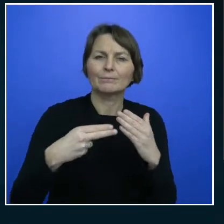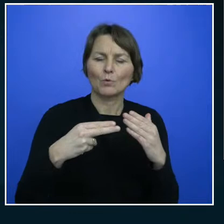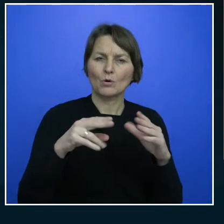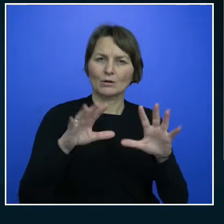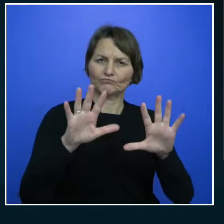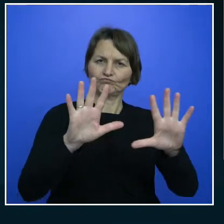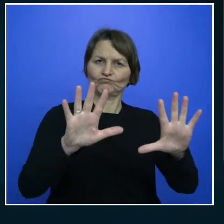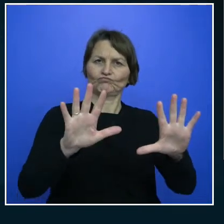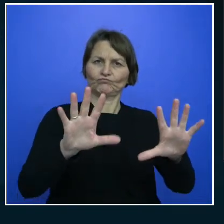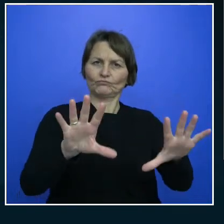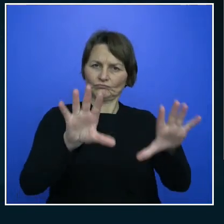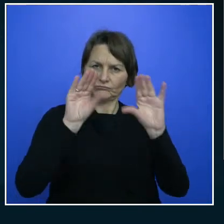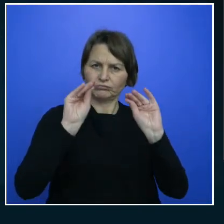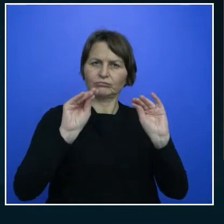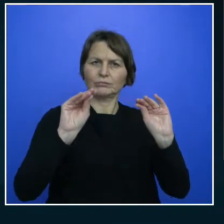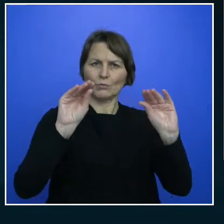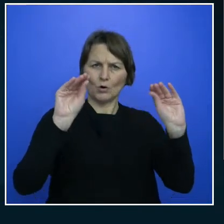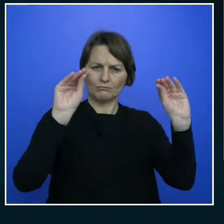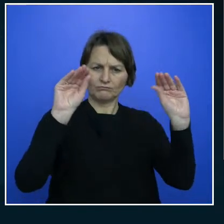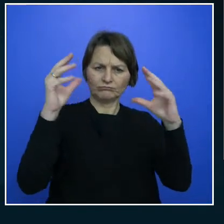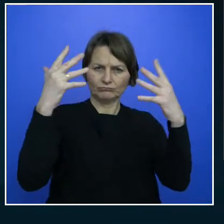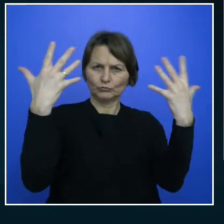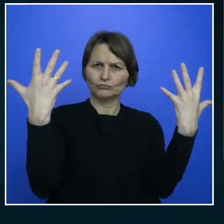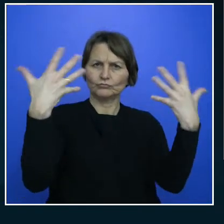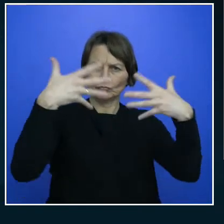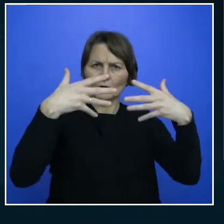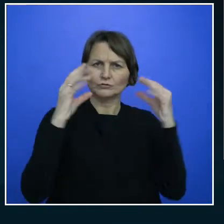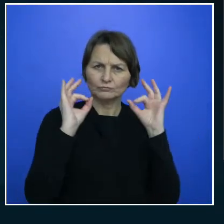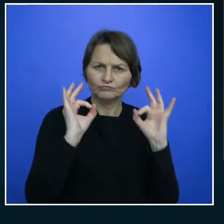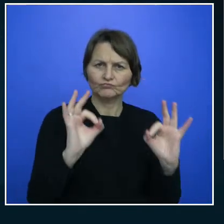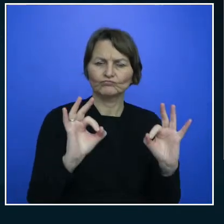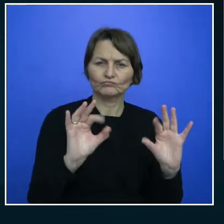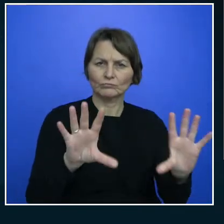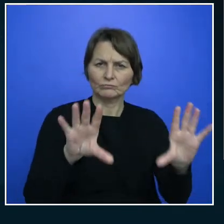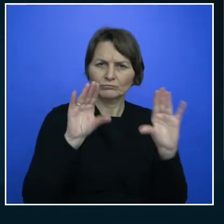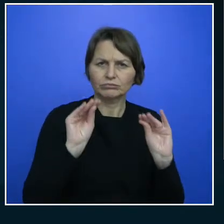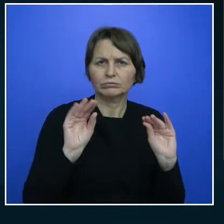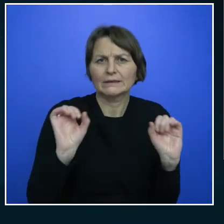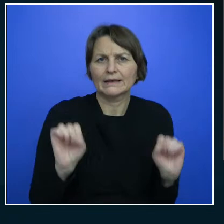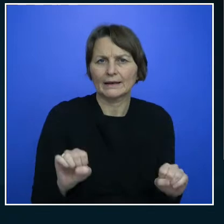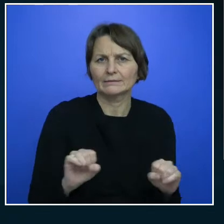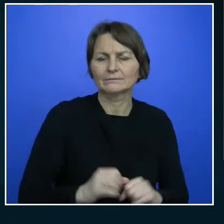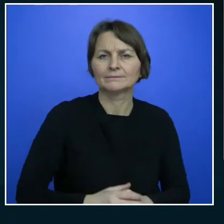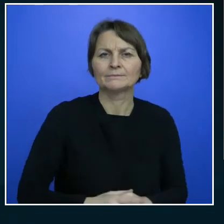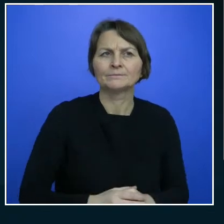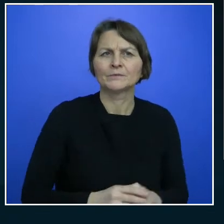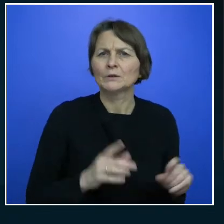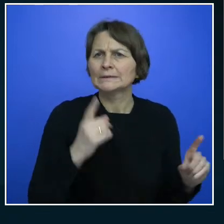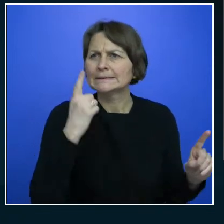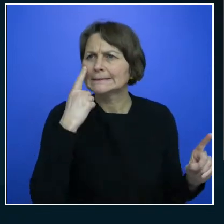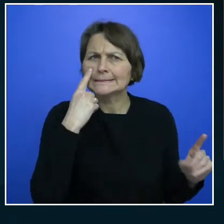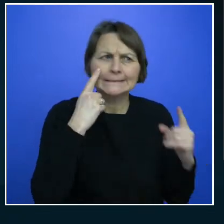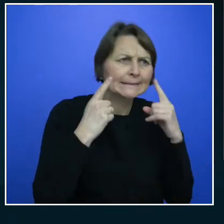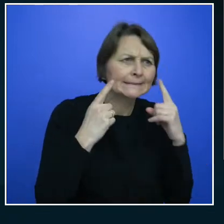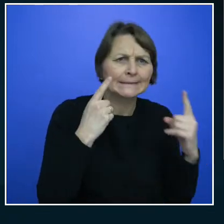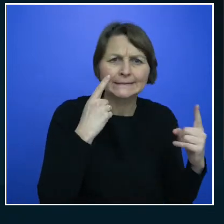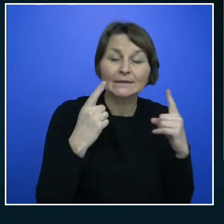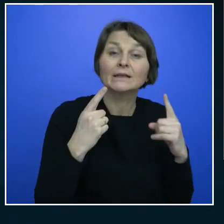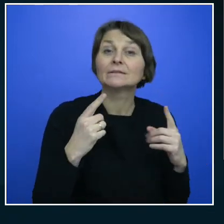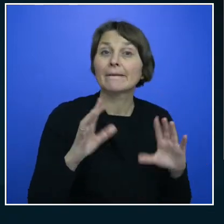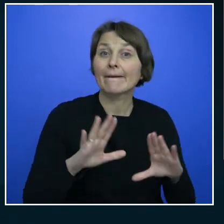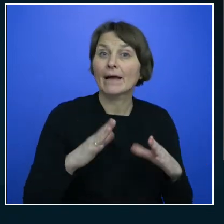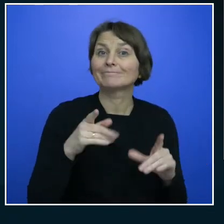overview. And that you have also all to figure out in Hugo,